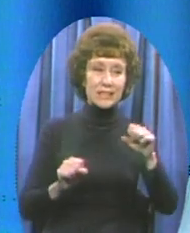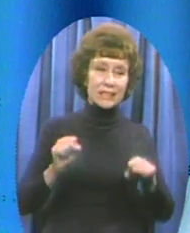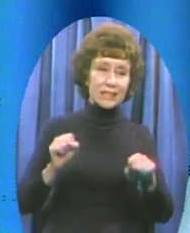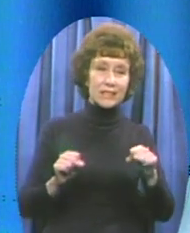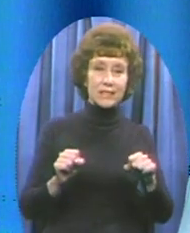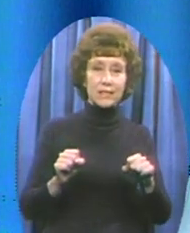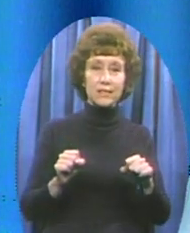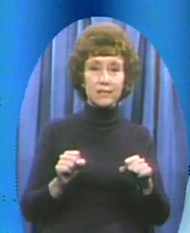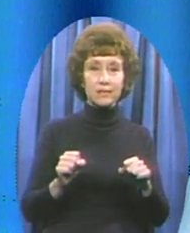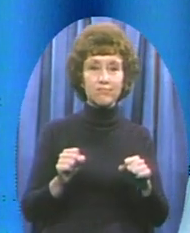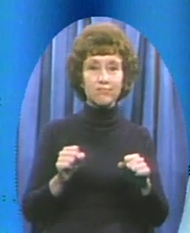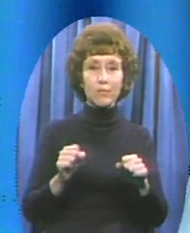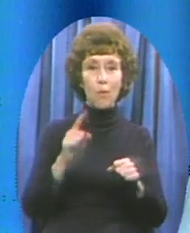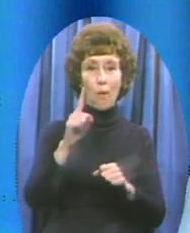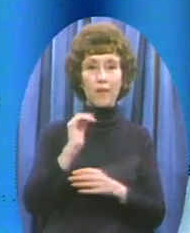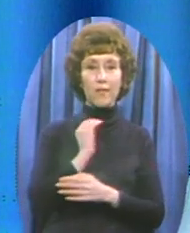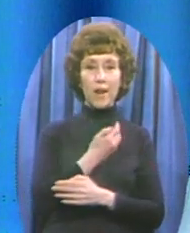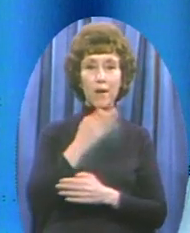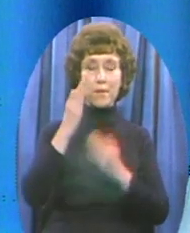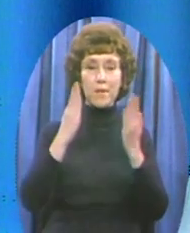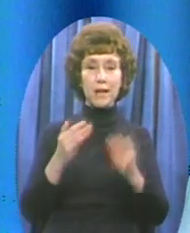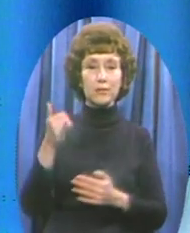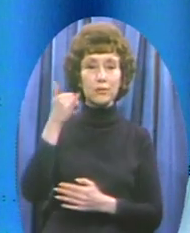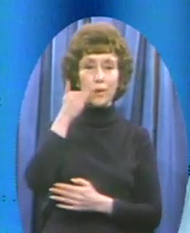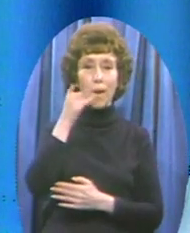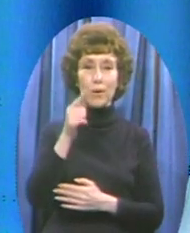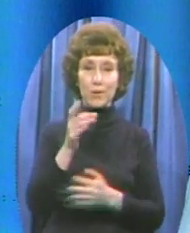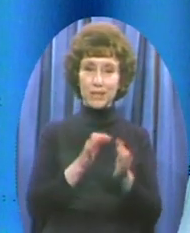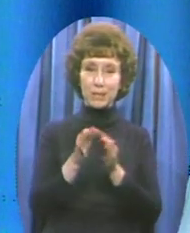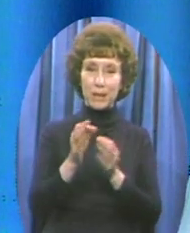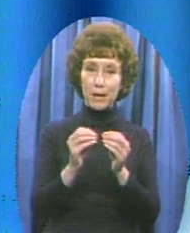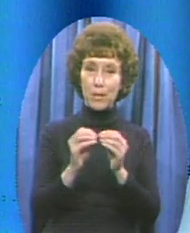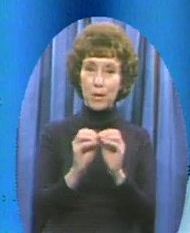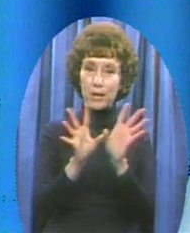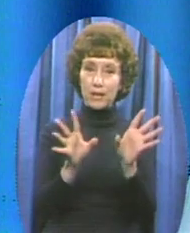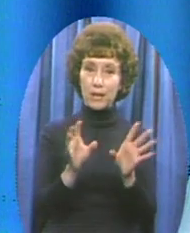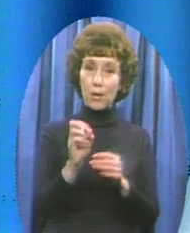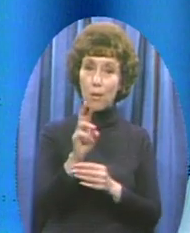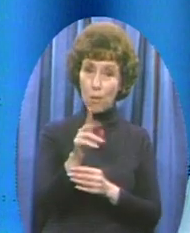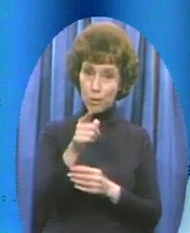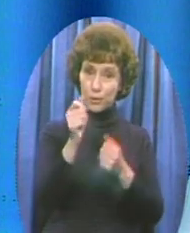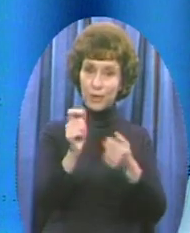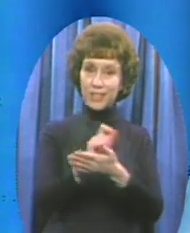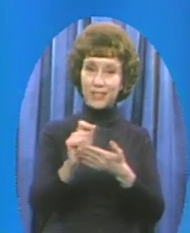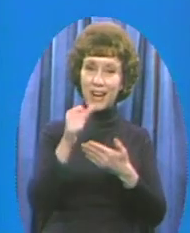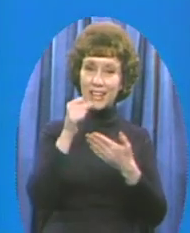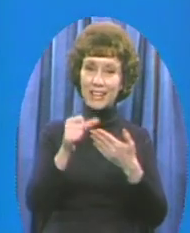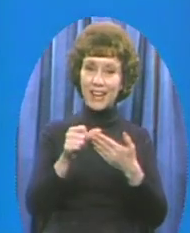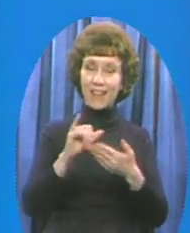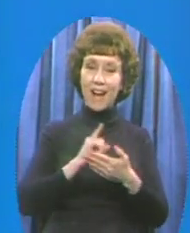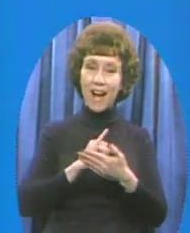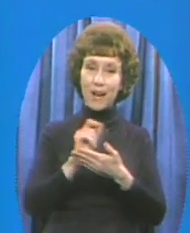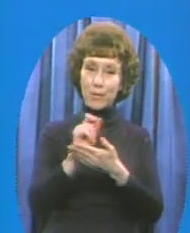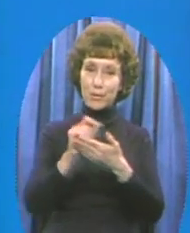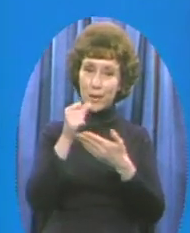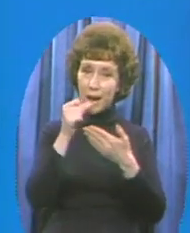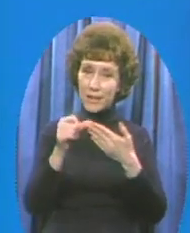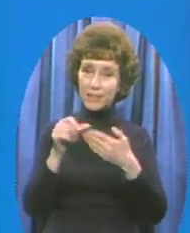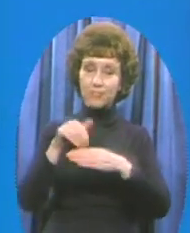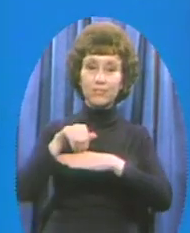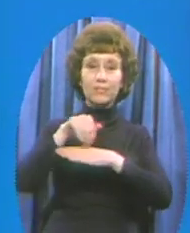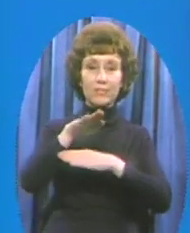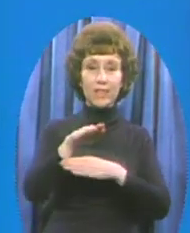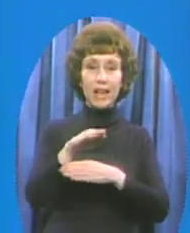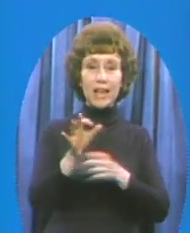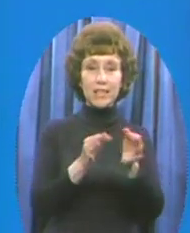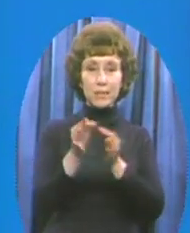discuss salvation with you. We have scores saved every week that way. Just write me. If you have a prayer request, a personal need or burden